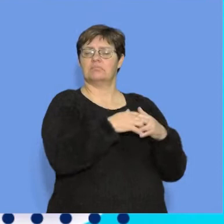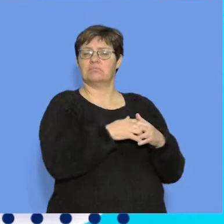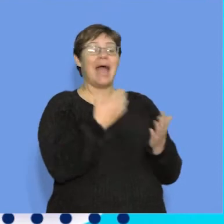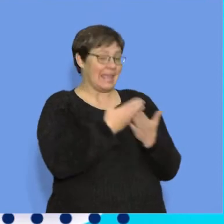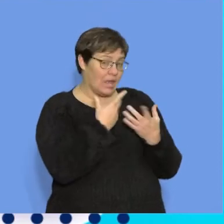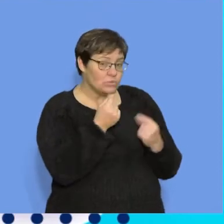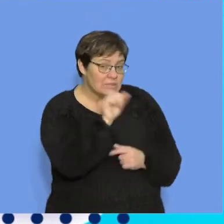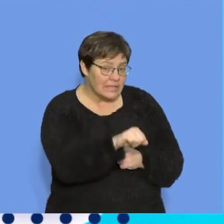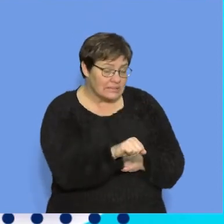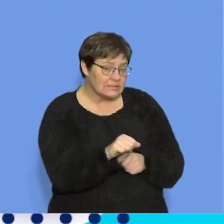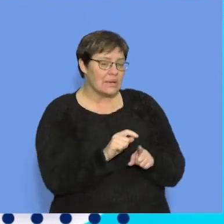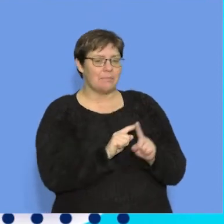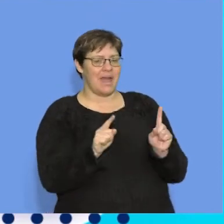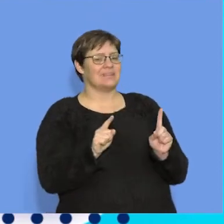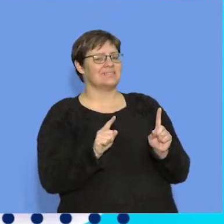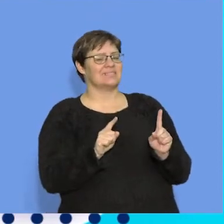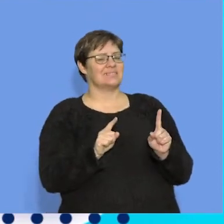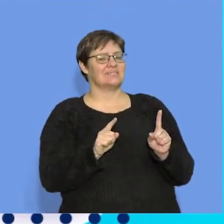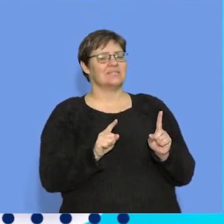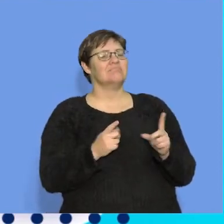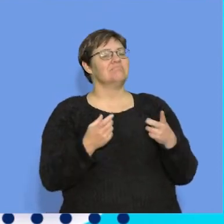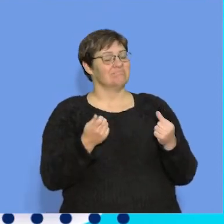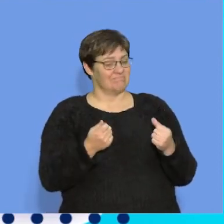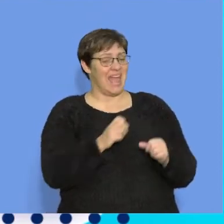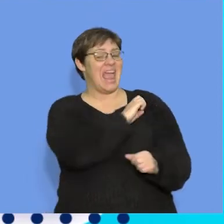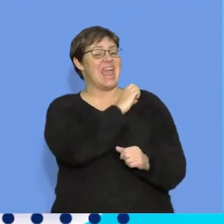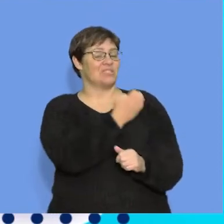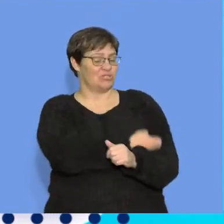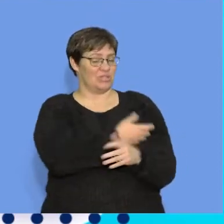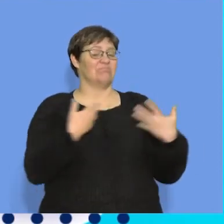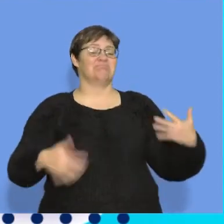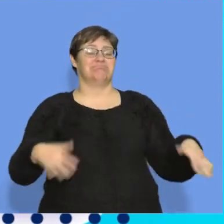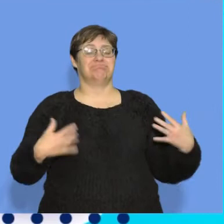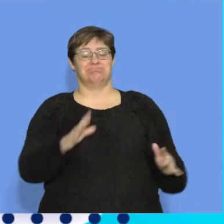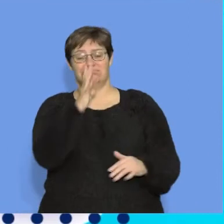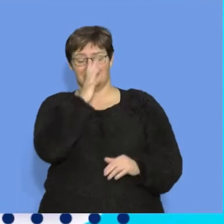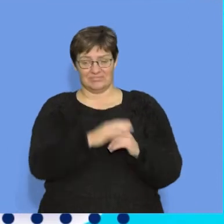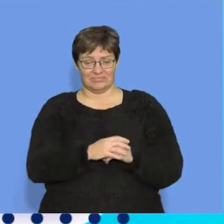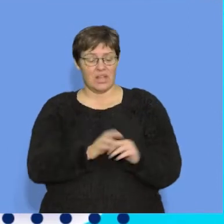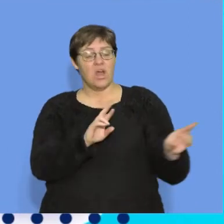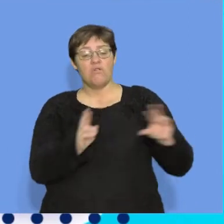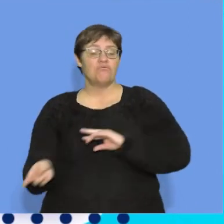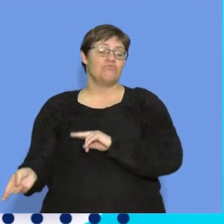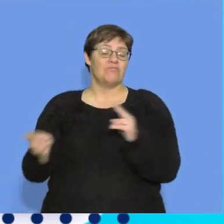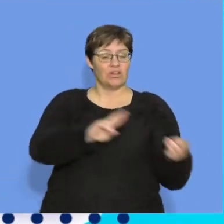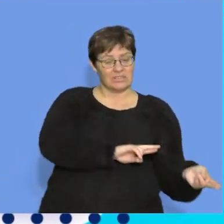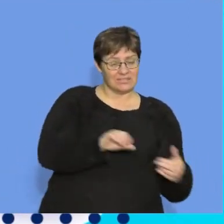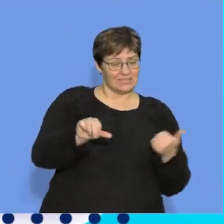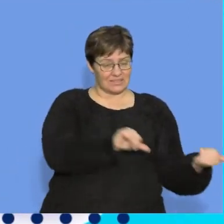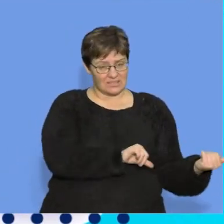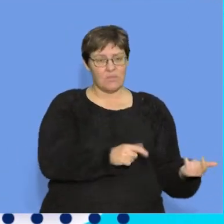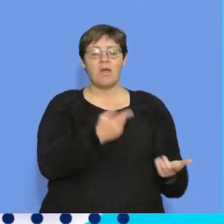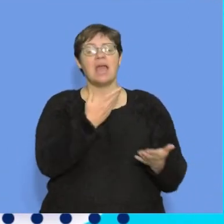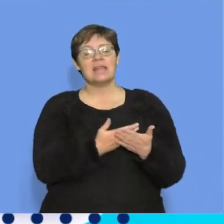be done, but it's going to cost you a lot of energy. A reversible reaction is one that you